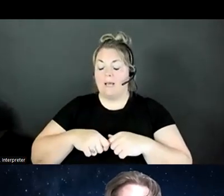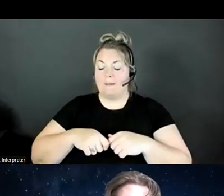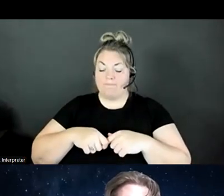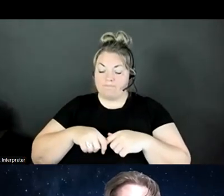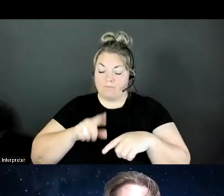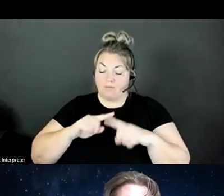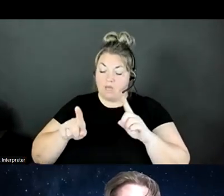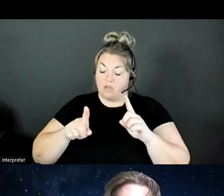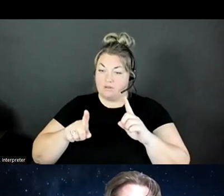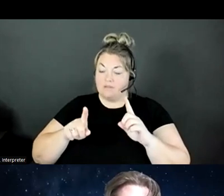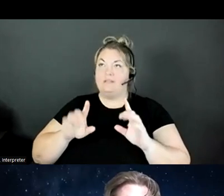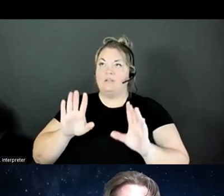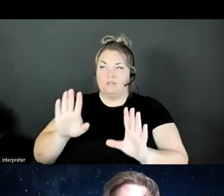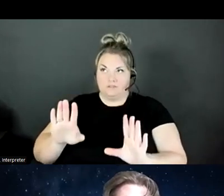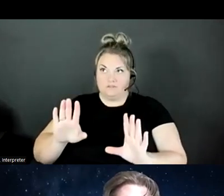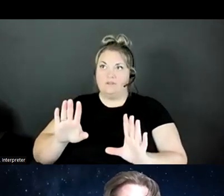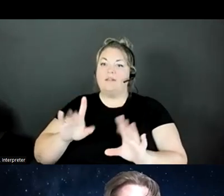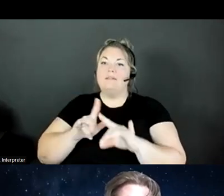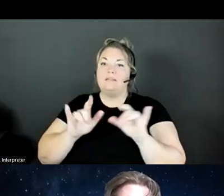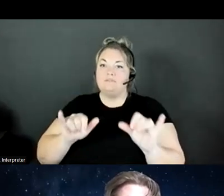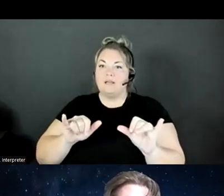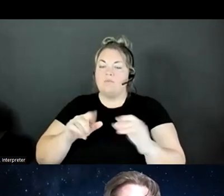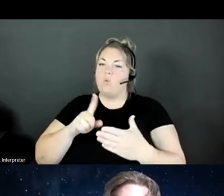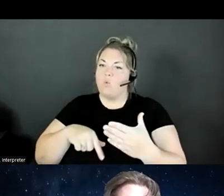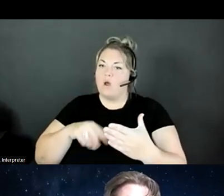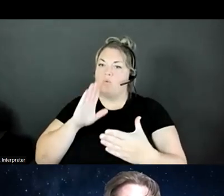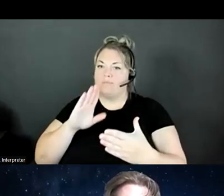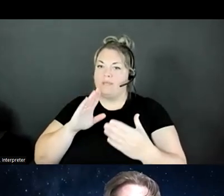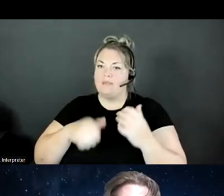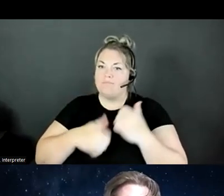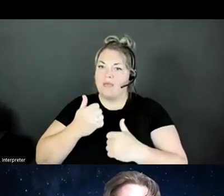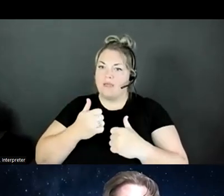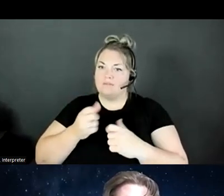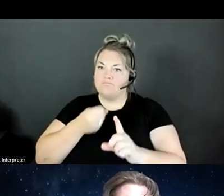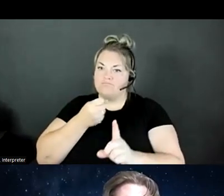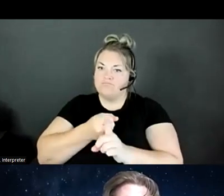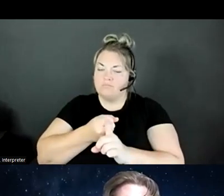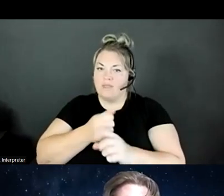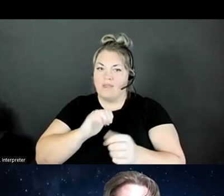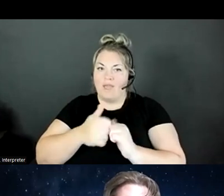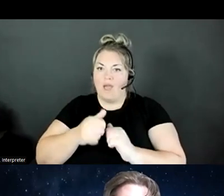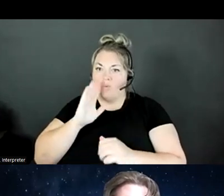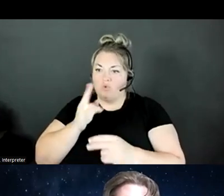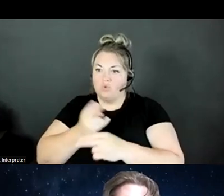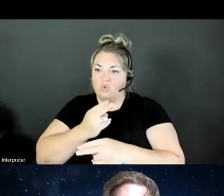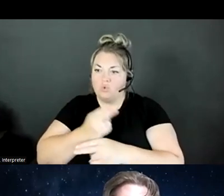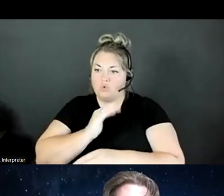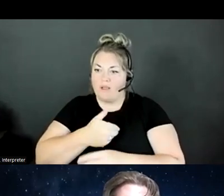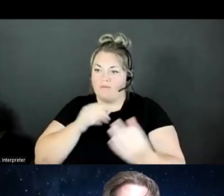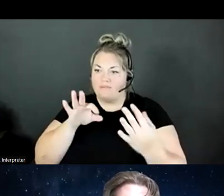But to what end, right? Like, what is going to be how is this feedback going to be used and